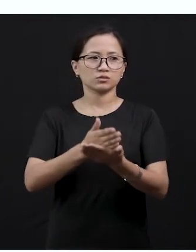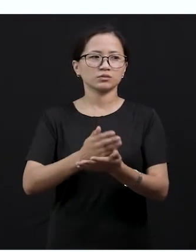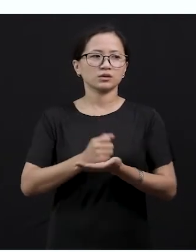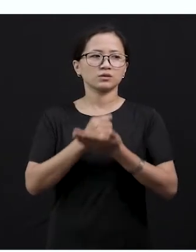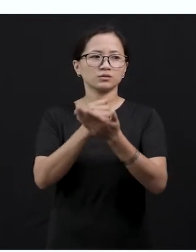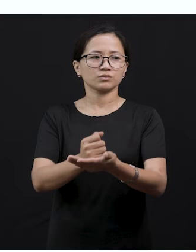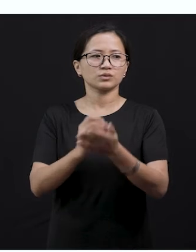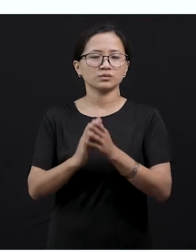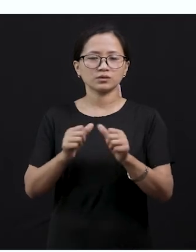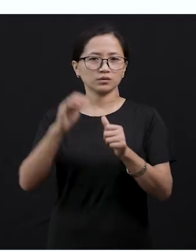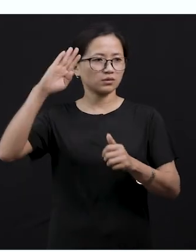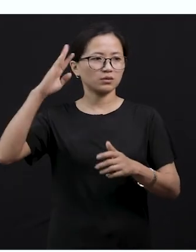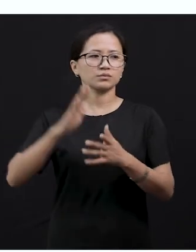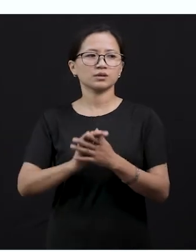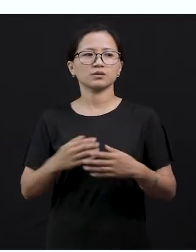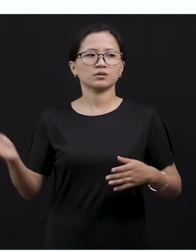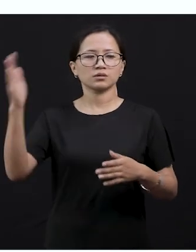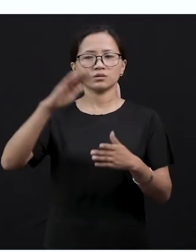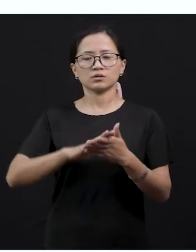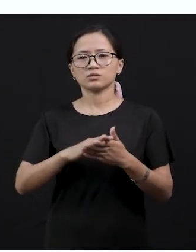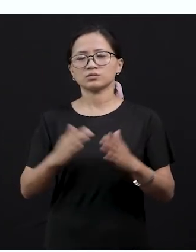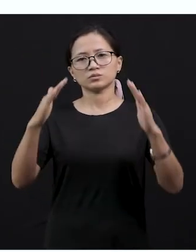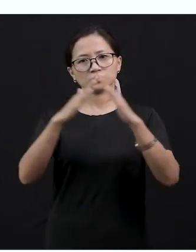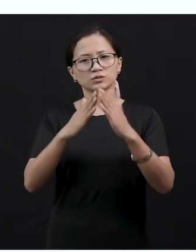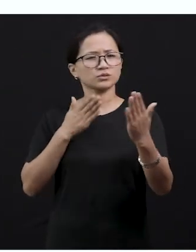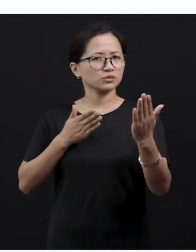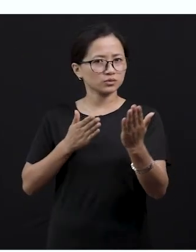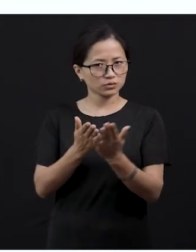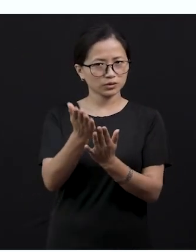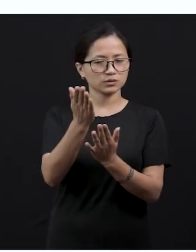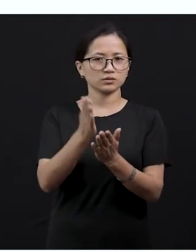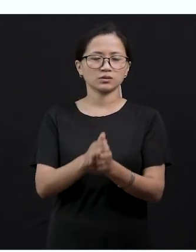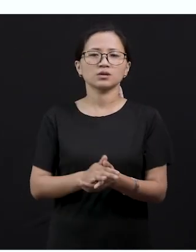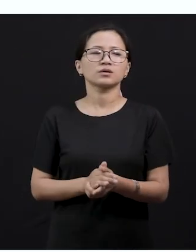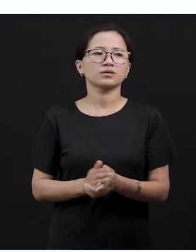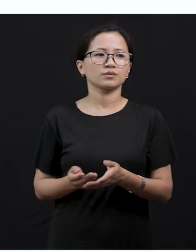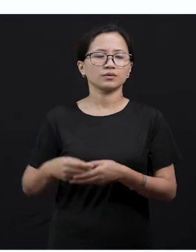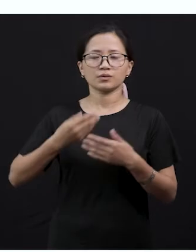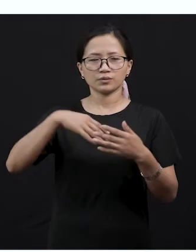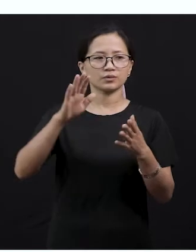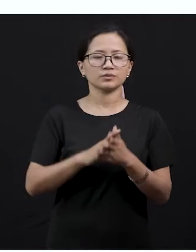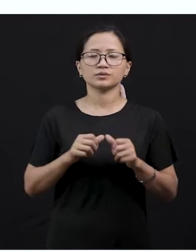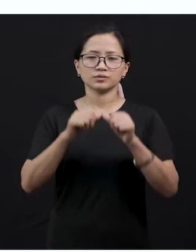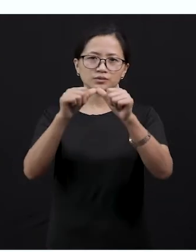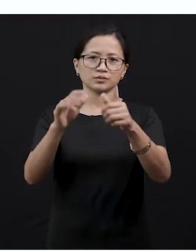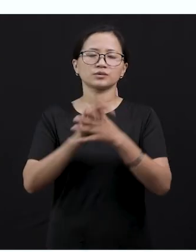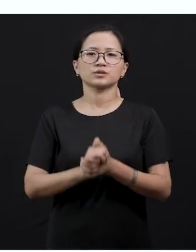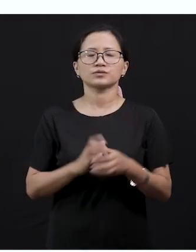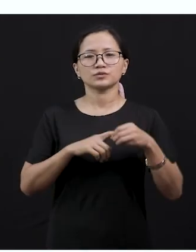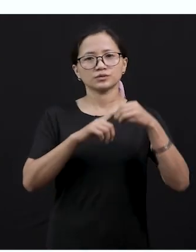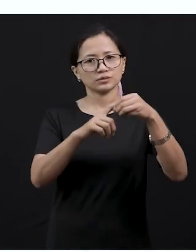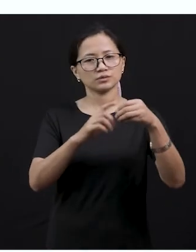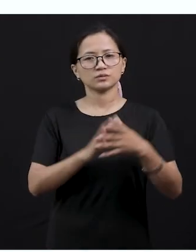away? See, Mrs. March, at the end of the story, we will get the answer of this